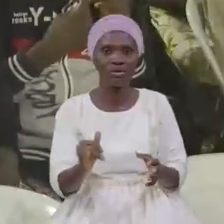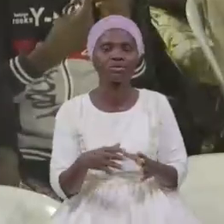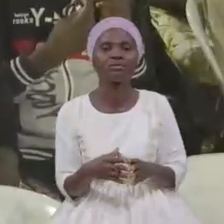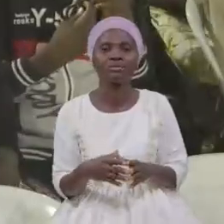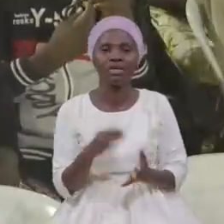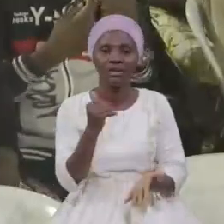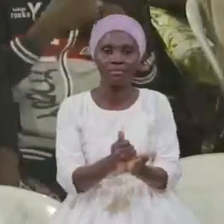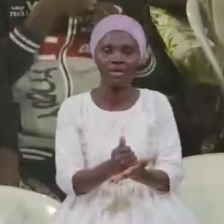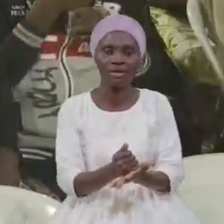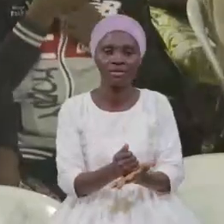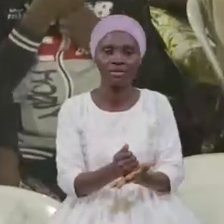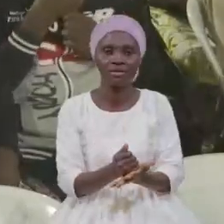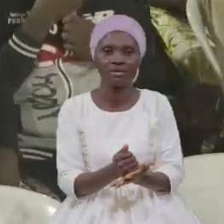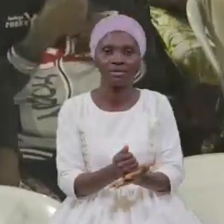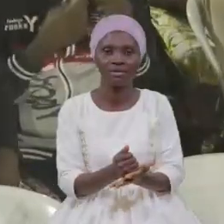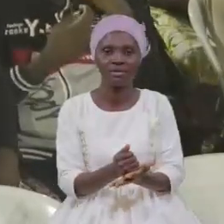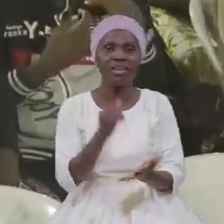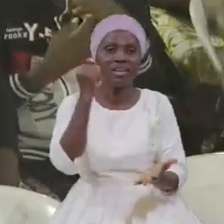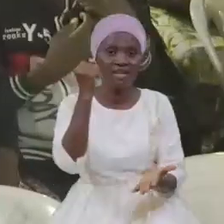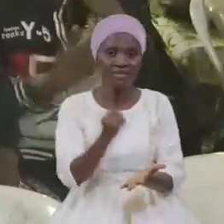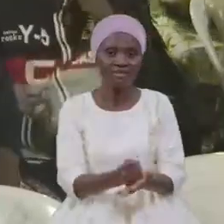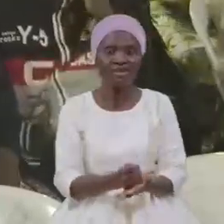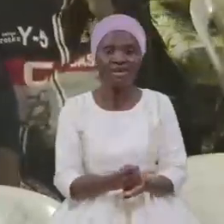When you understand it, you'll say a better amen.